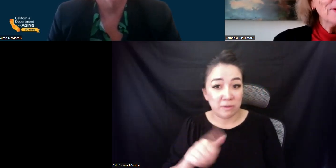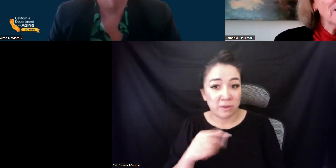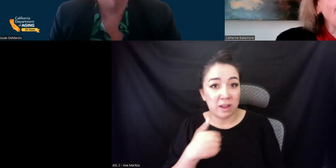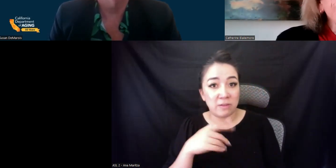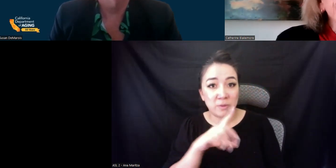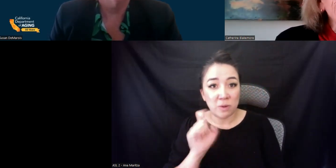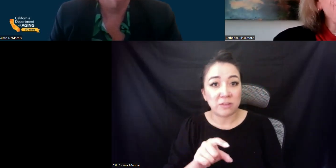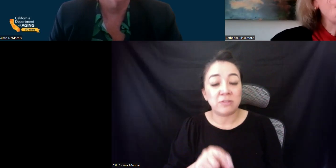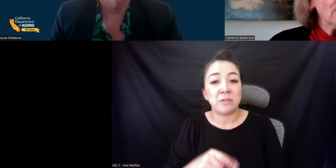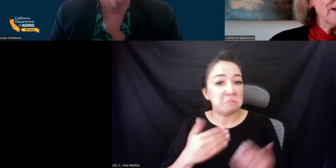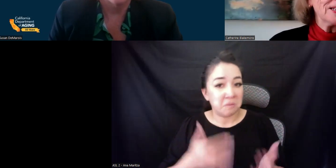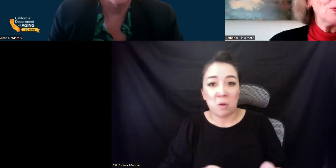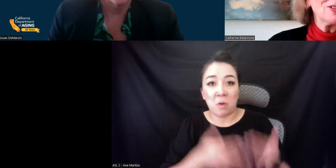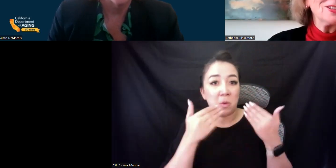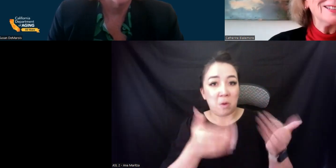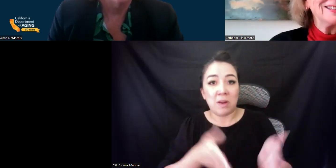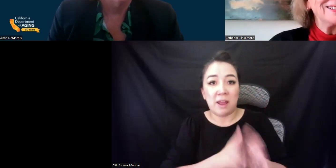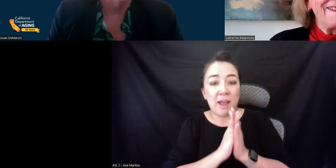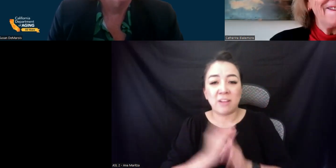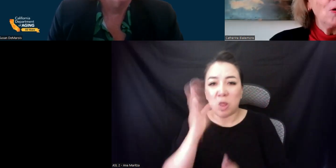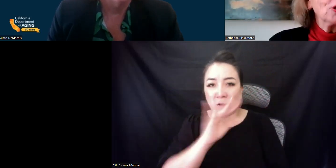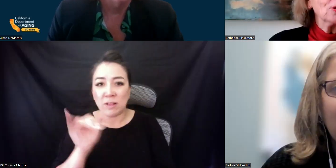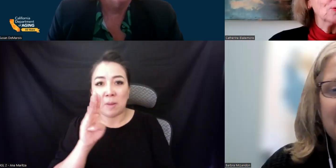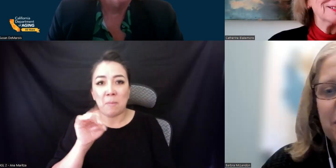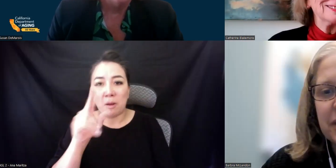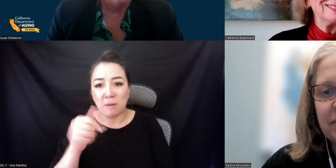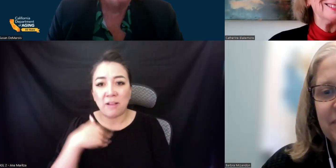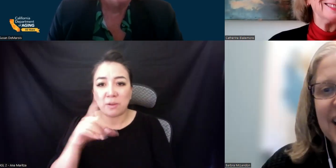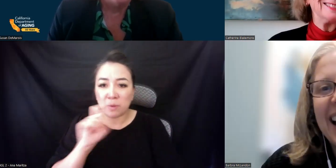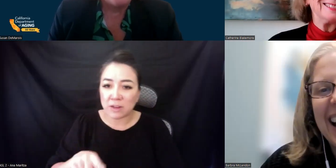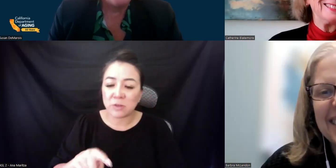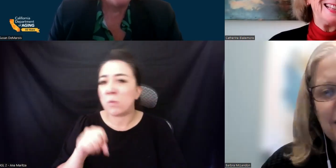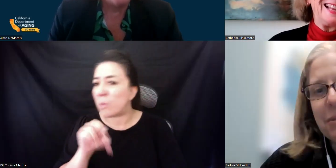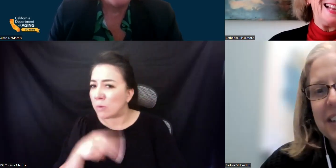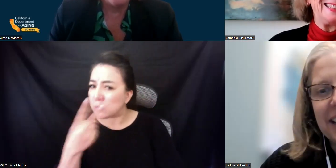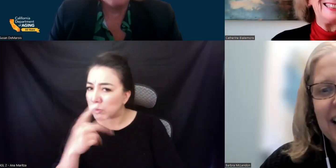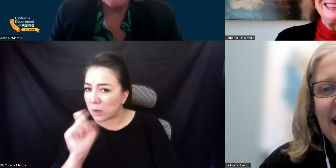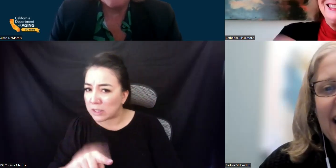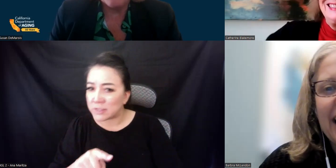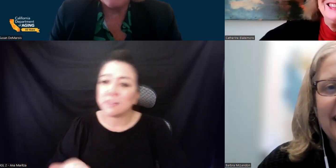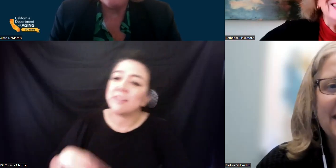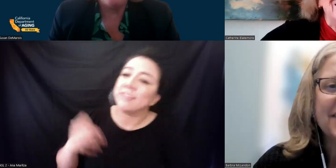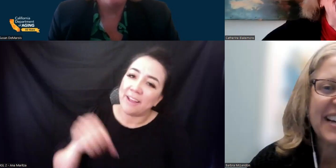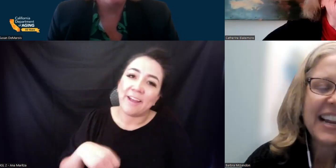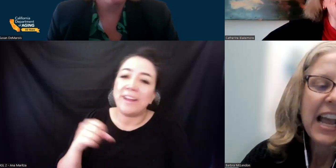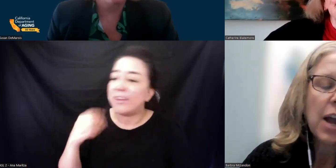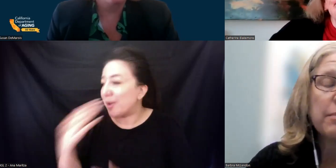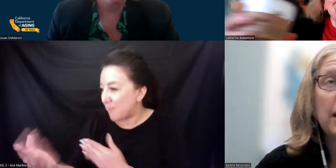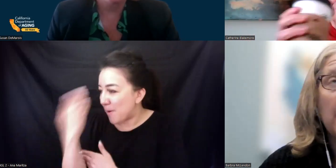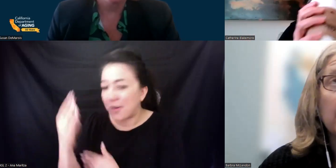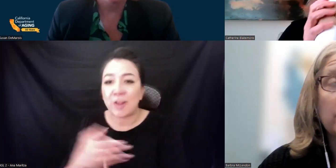ask away. And it looks like Barbara has a question or two. Hi, Susan. Hi. Just fun. Hi, good morning, Barbara. Good